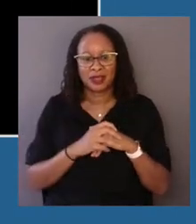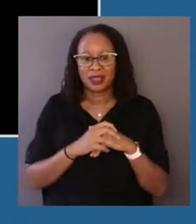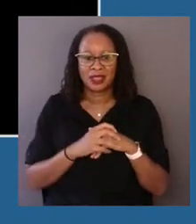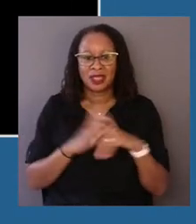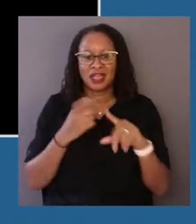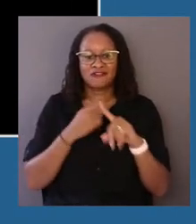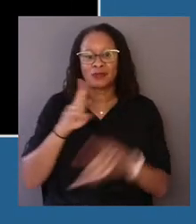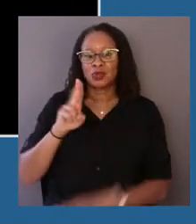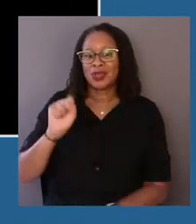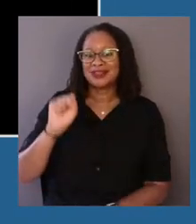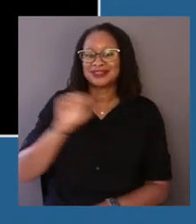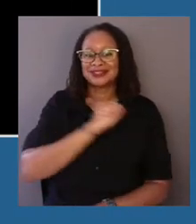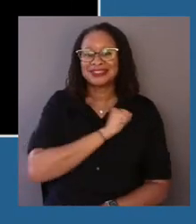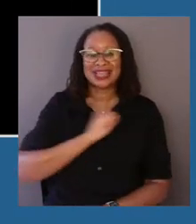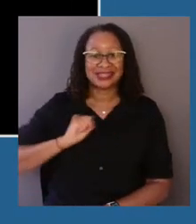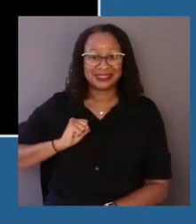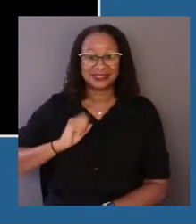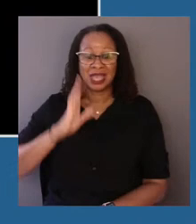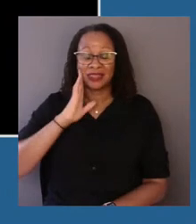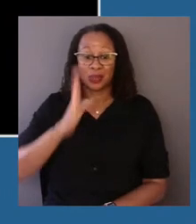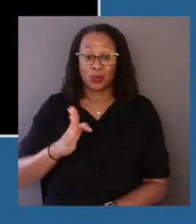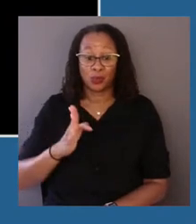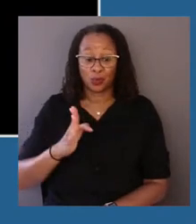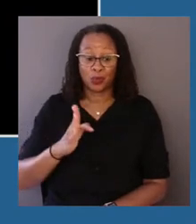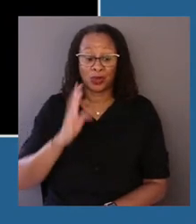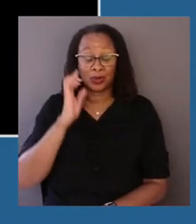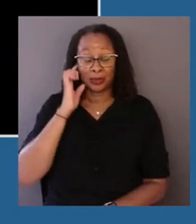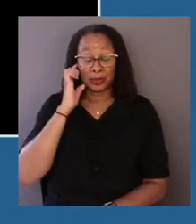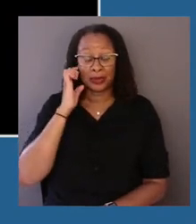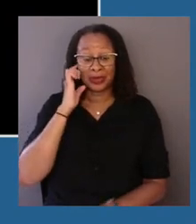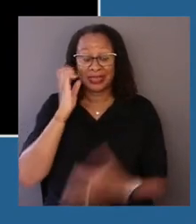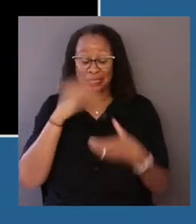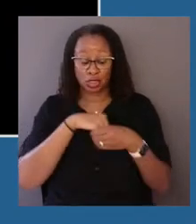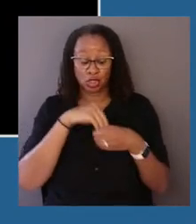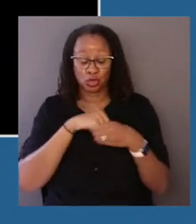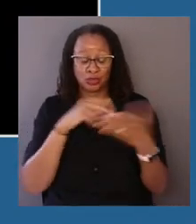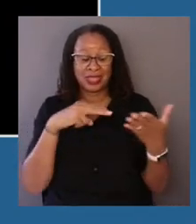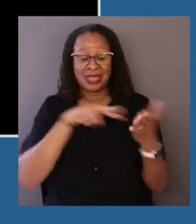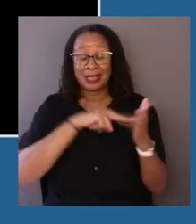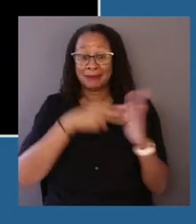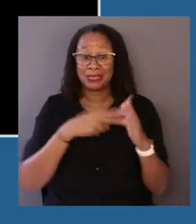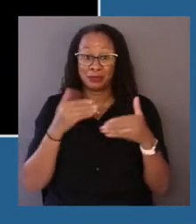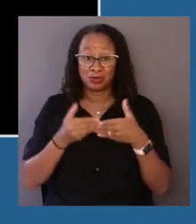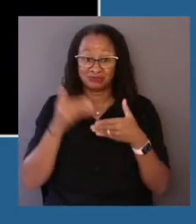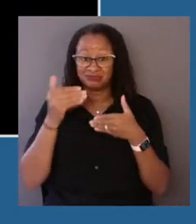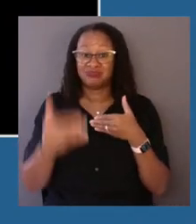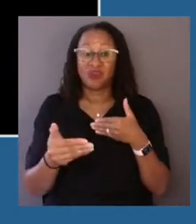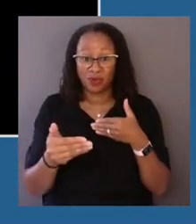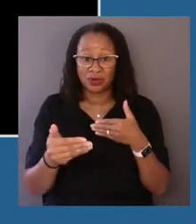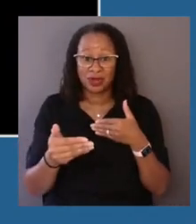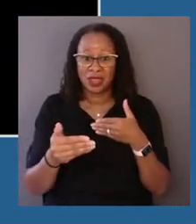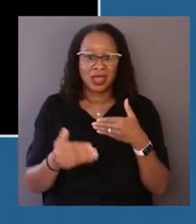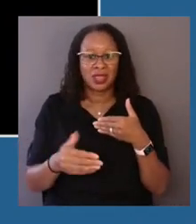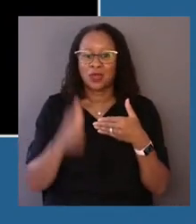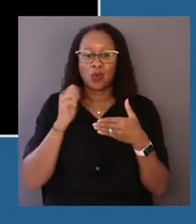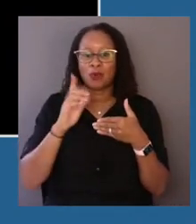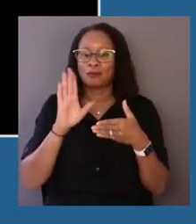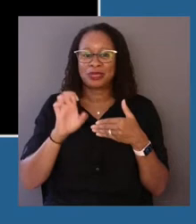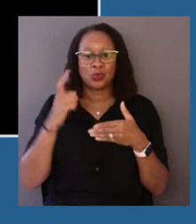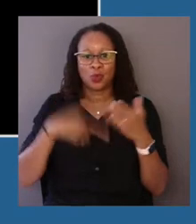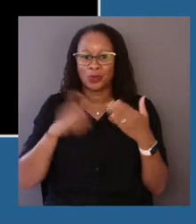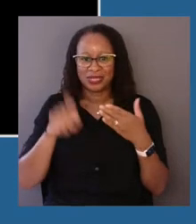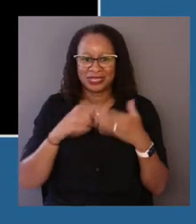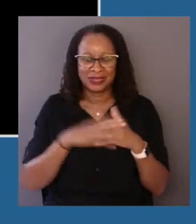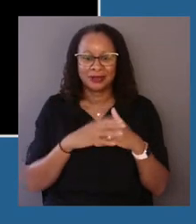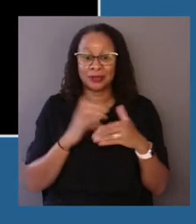US Senate that will either constitute a meaningful step forward. It will not be what we need, but it will either